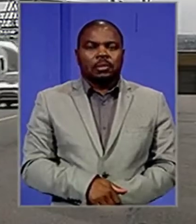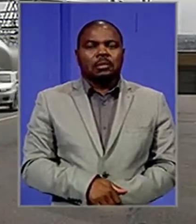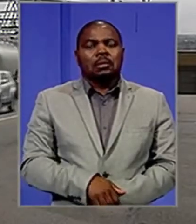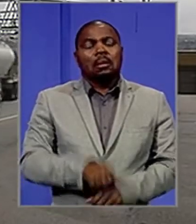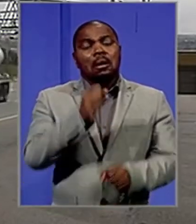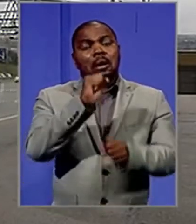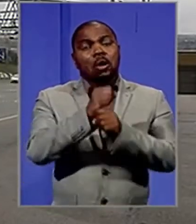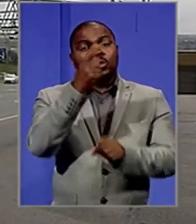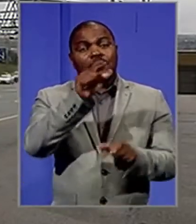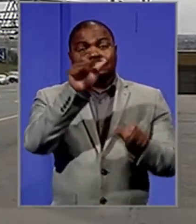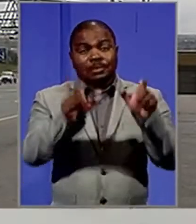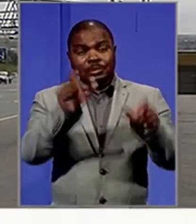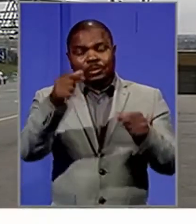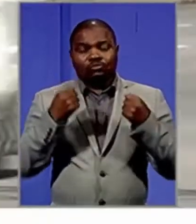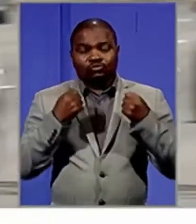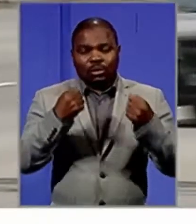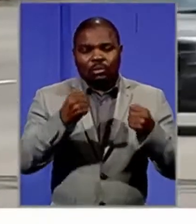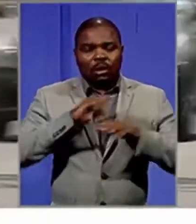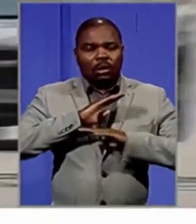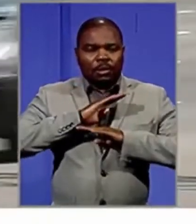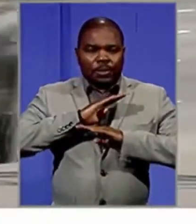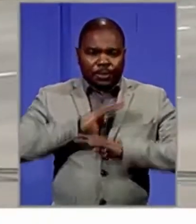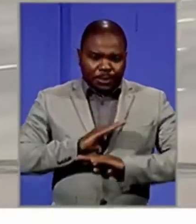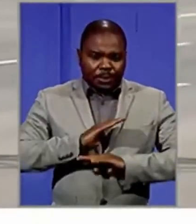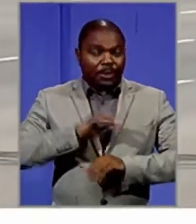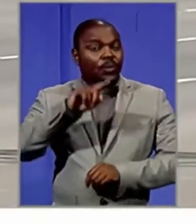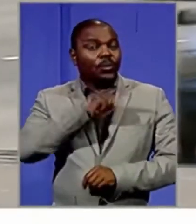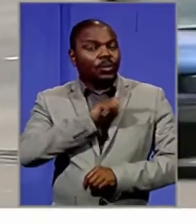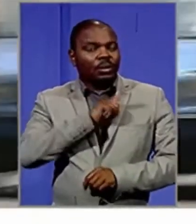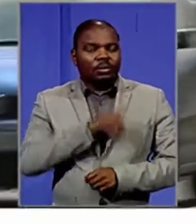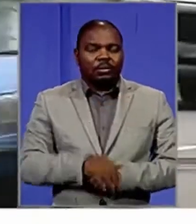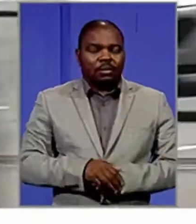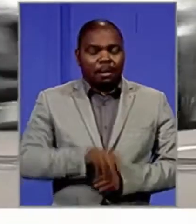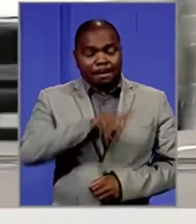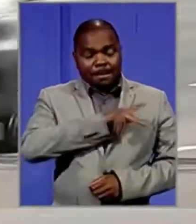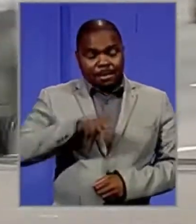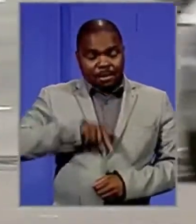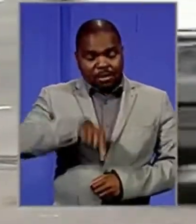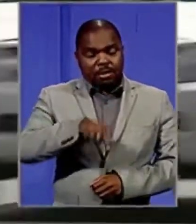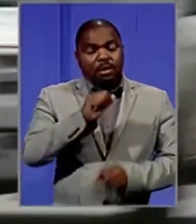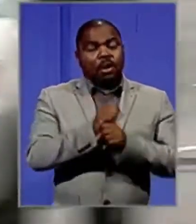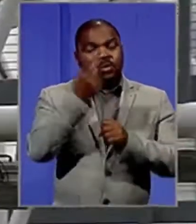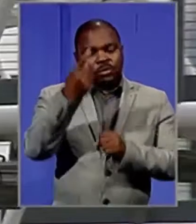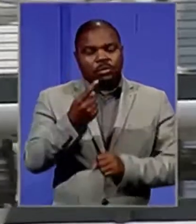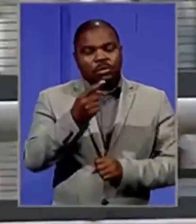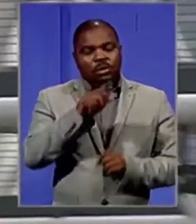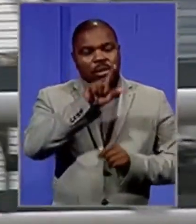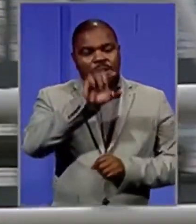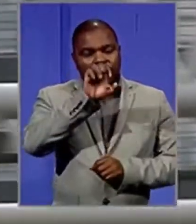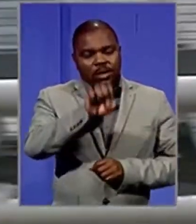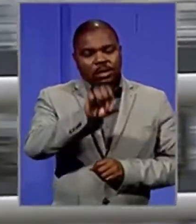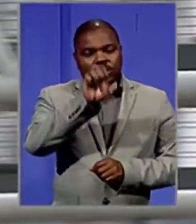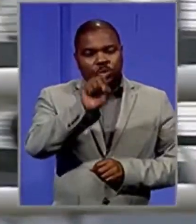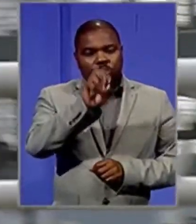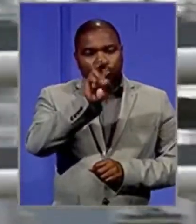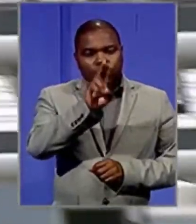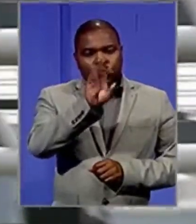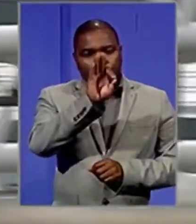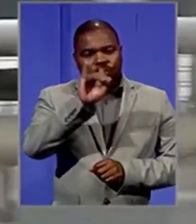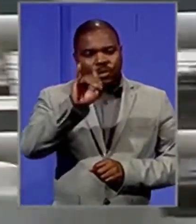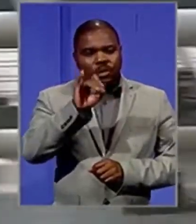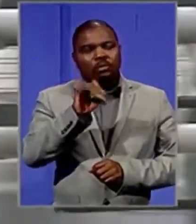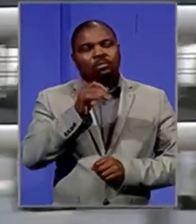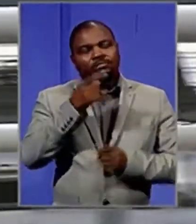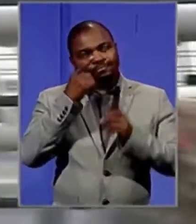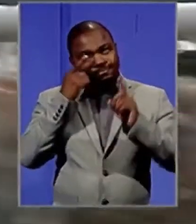Bakgweetsi ba kwa Gauteng ba imologile. Seno ke jaaka Tonakgolo ya Gauteng Panyaza Lesufi a totobaditse maikaelelo a gagwe